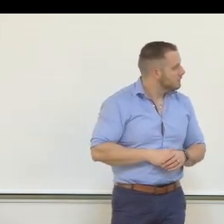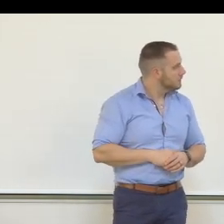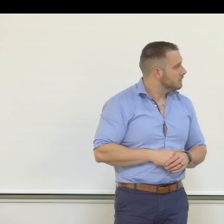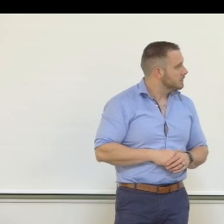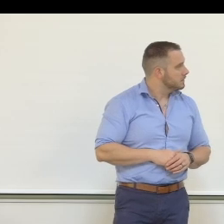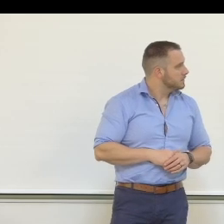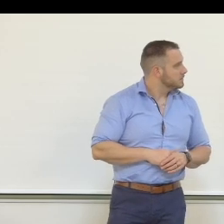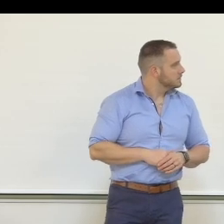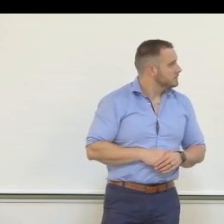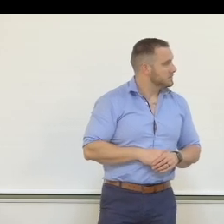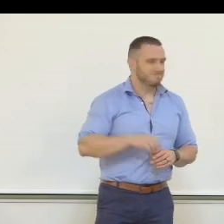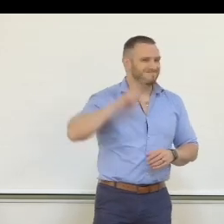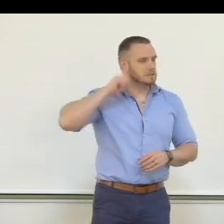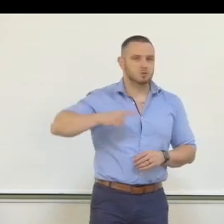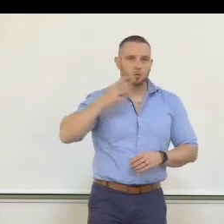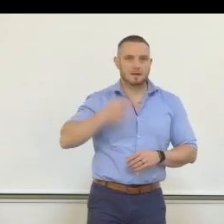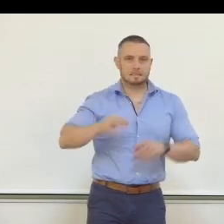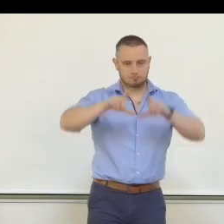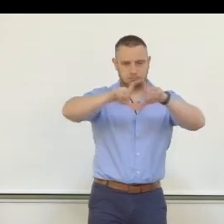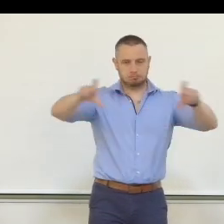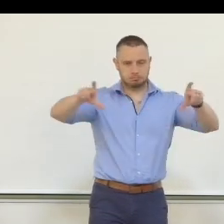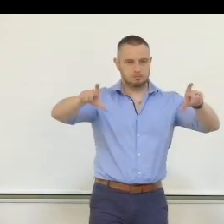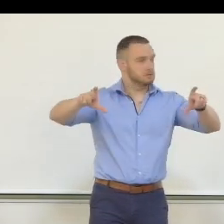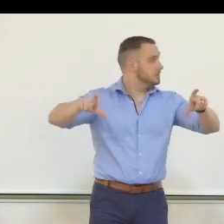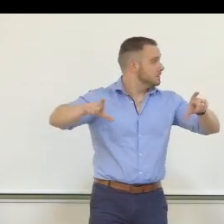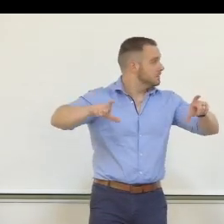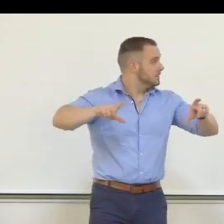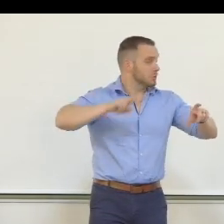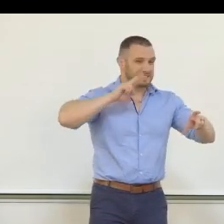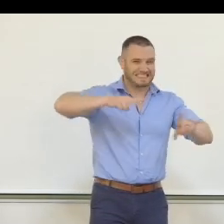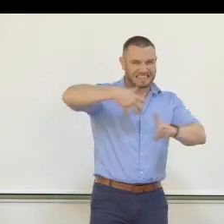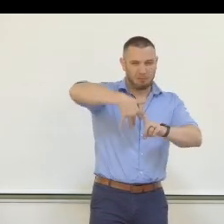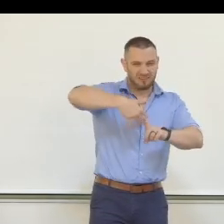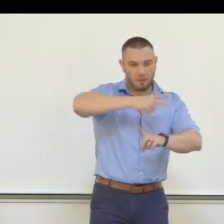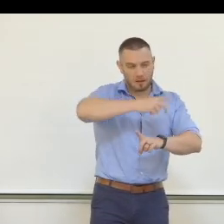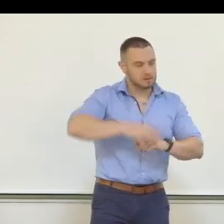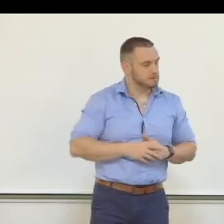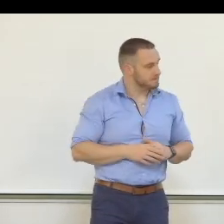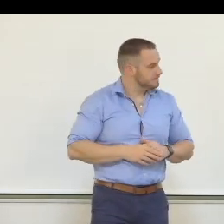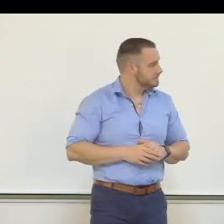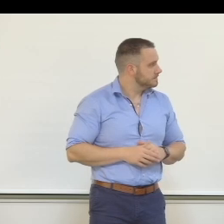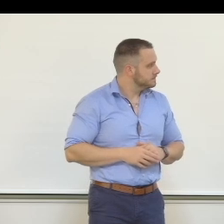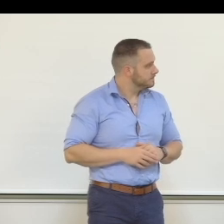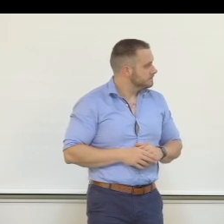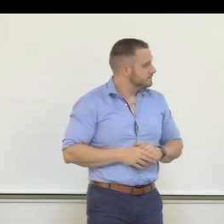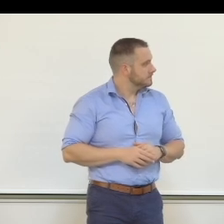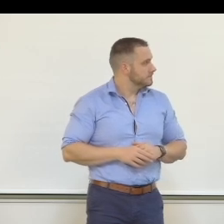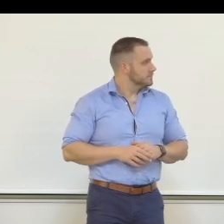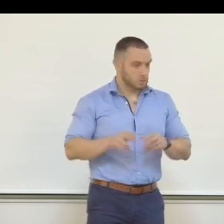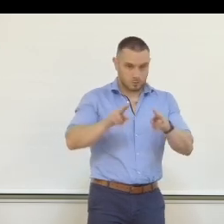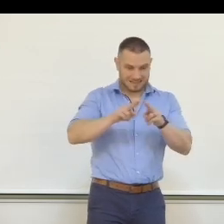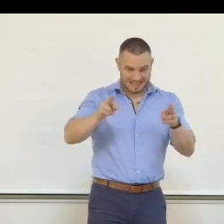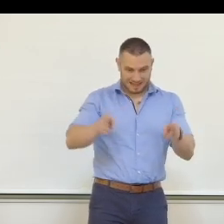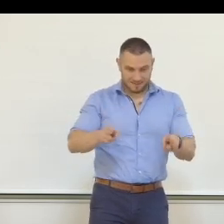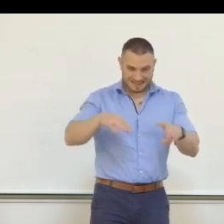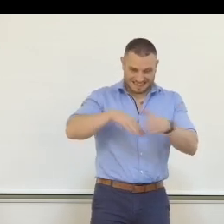if you ignore the white rectangle, you can sort of see it in the background. So you can see the habitat